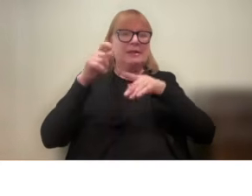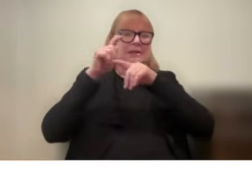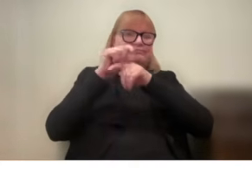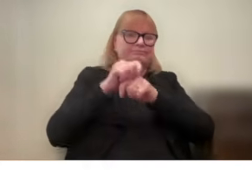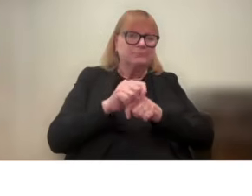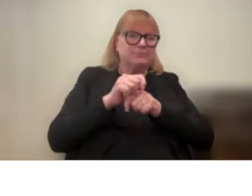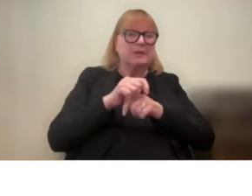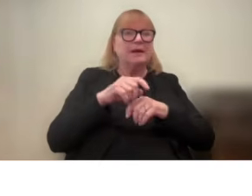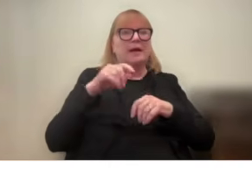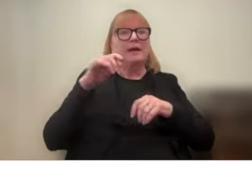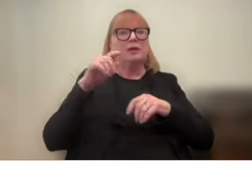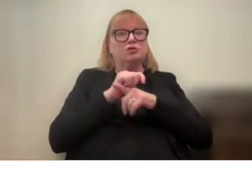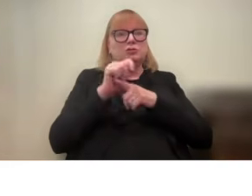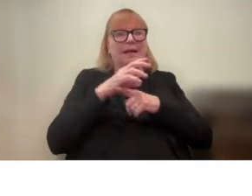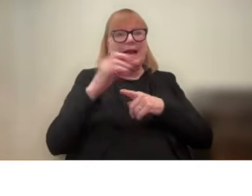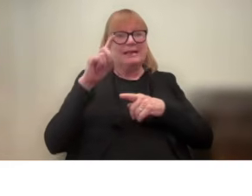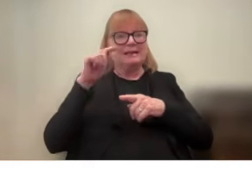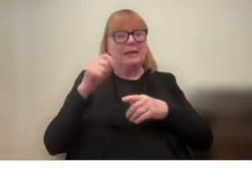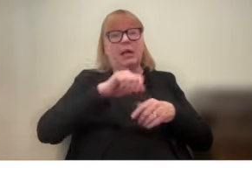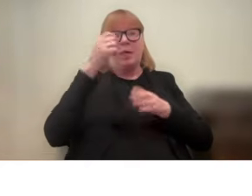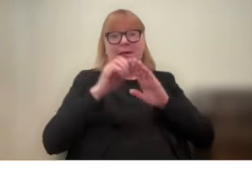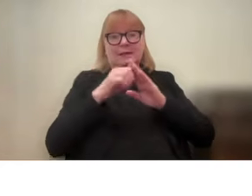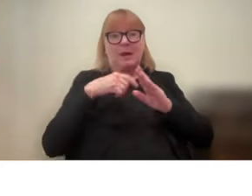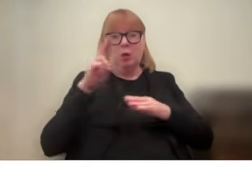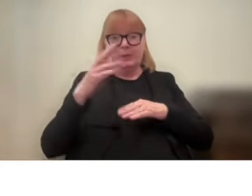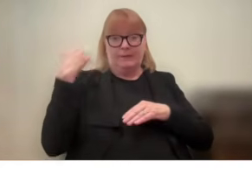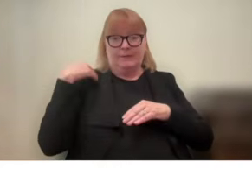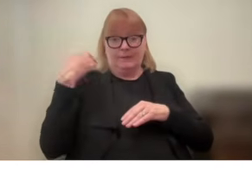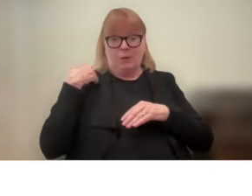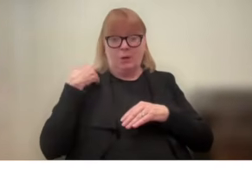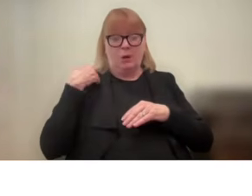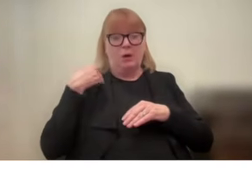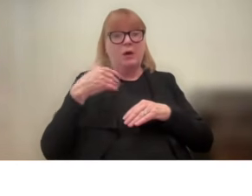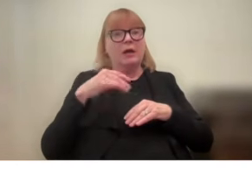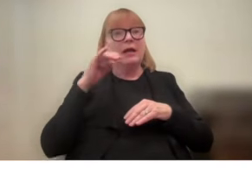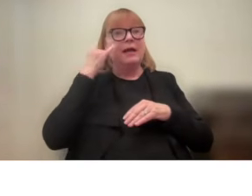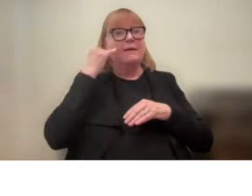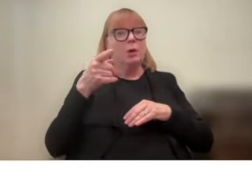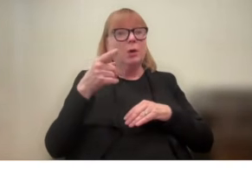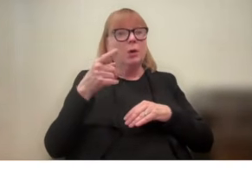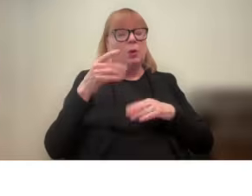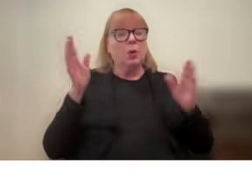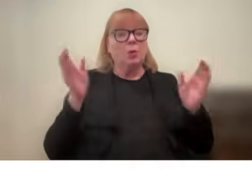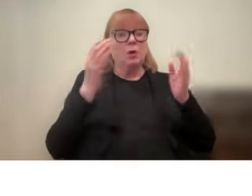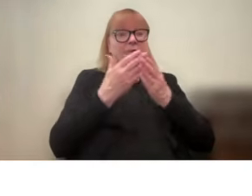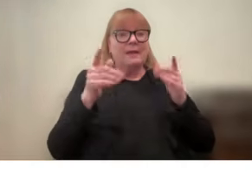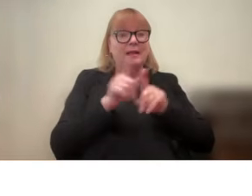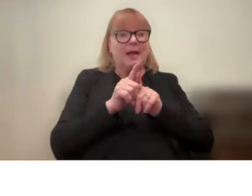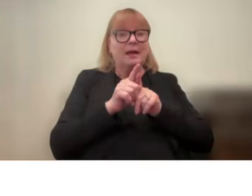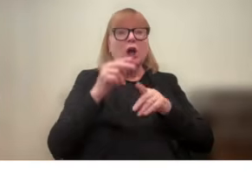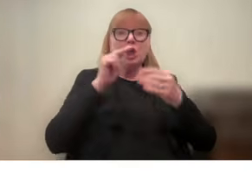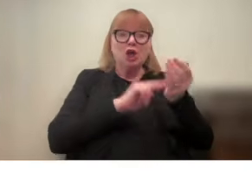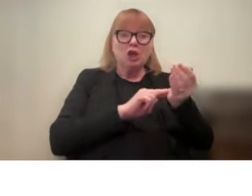their data. Another example that I've used in the past is if you prompt something like